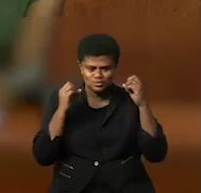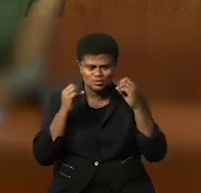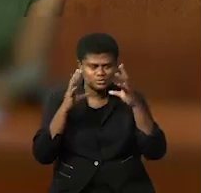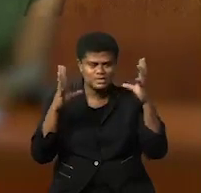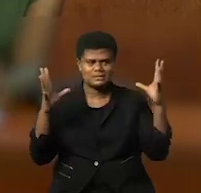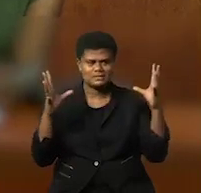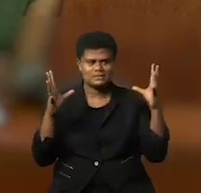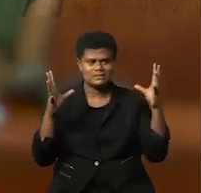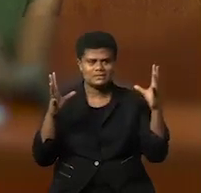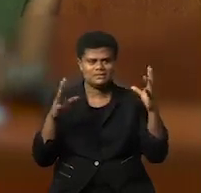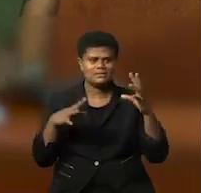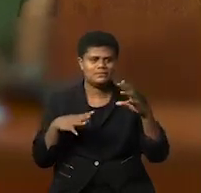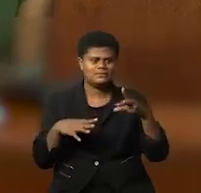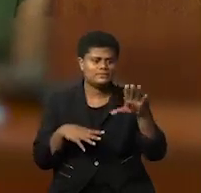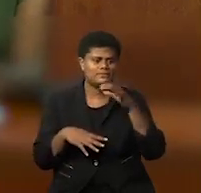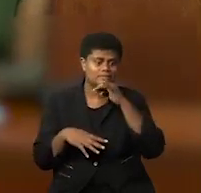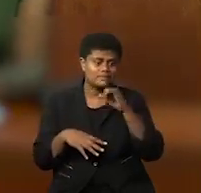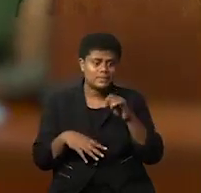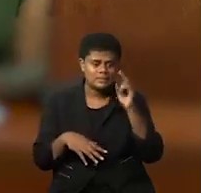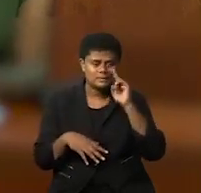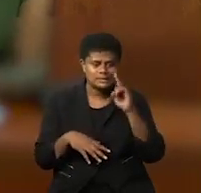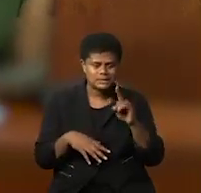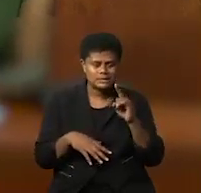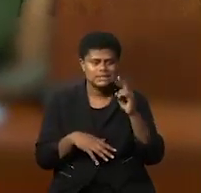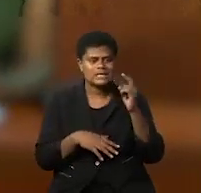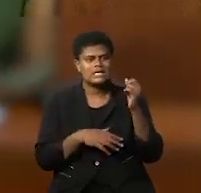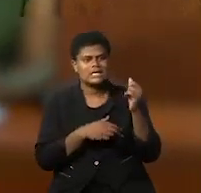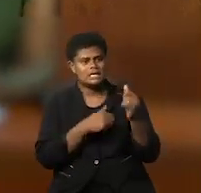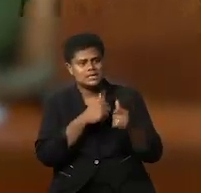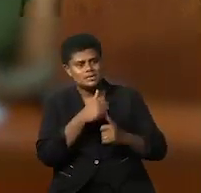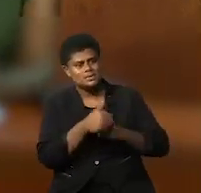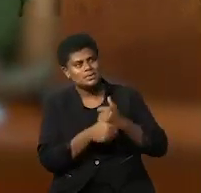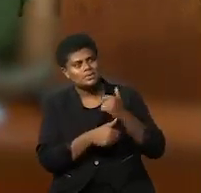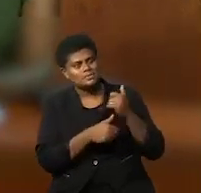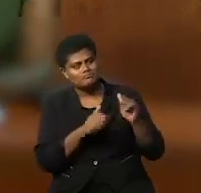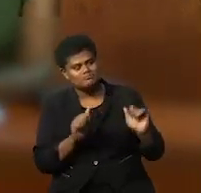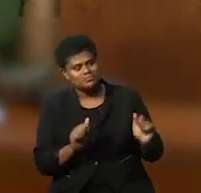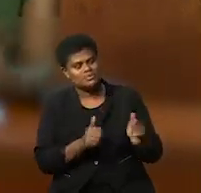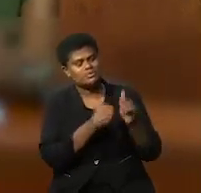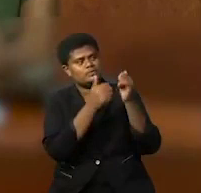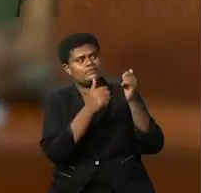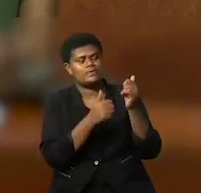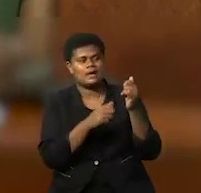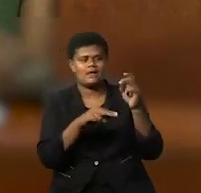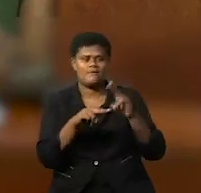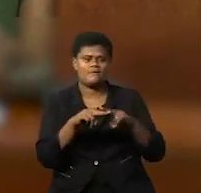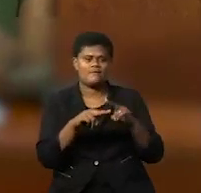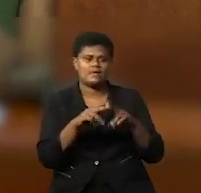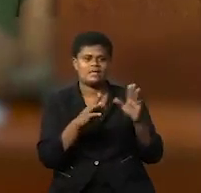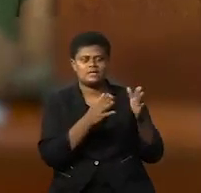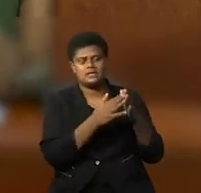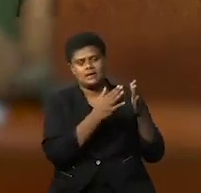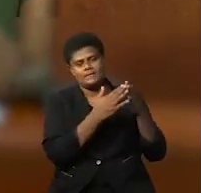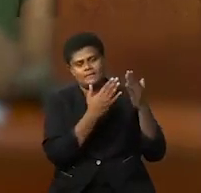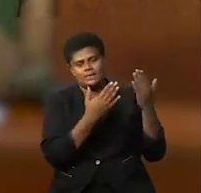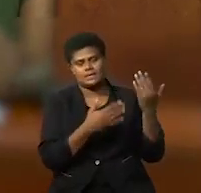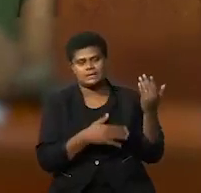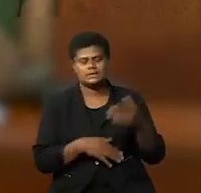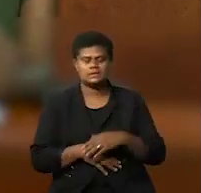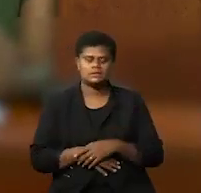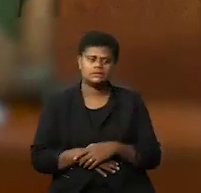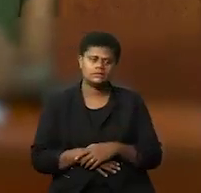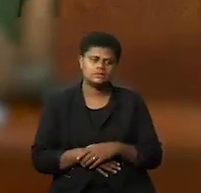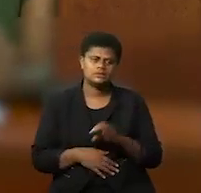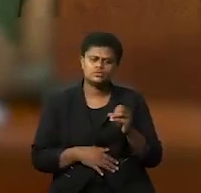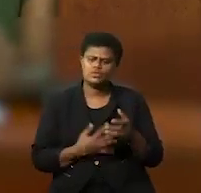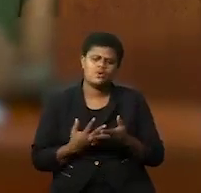they may see your good works and glorify your Father in heaven." And so for us, how can we encourage others